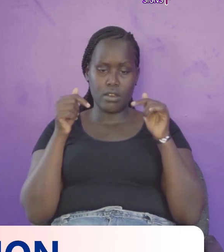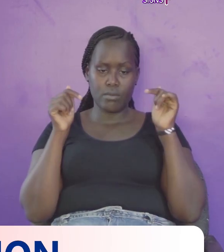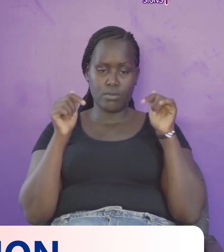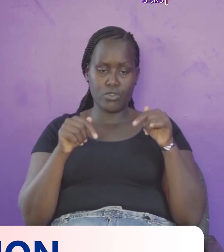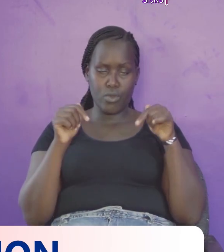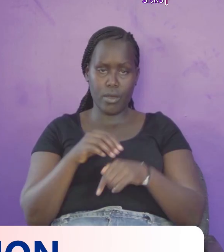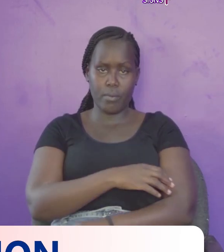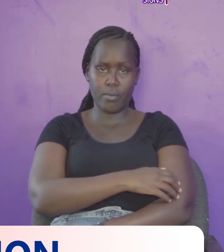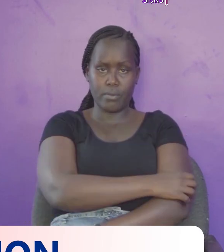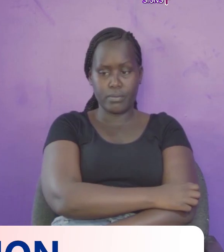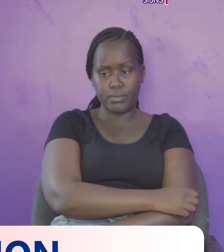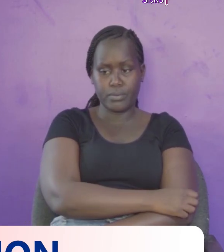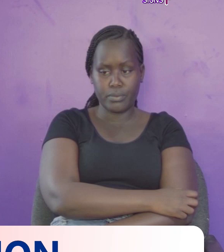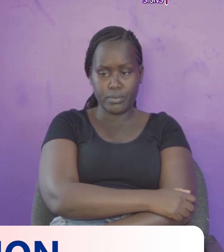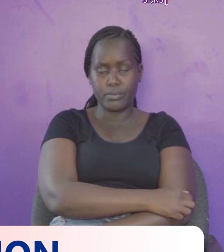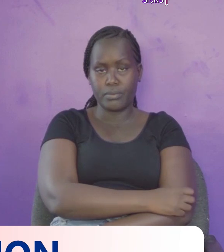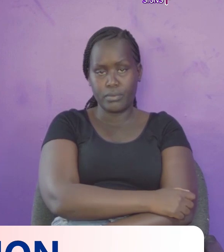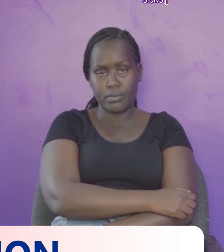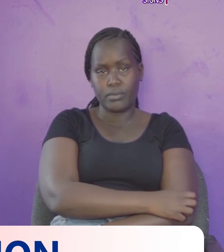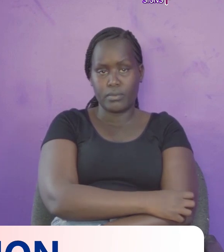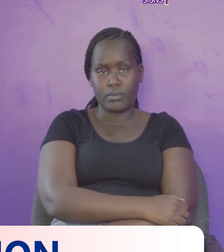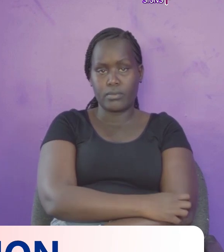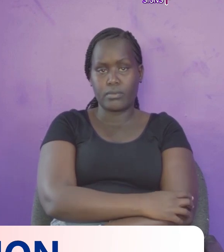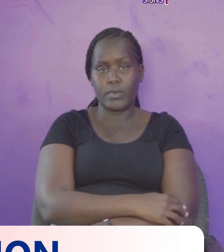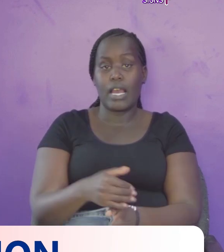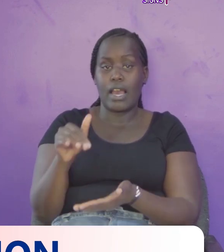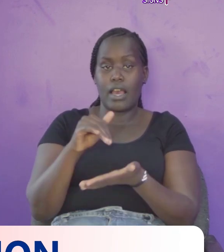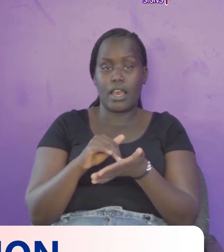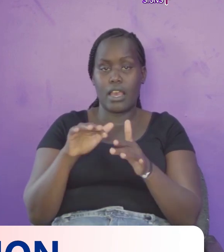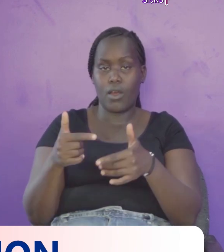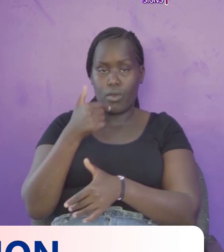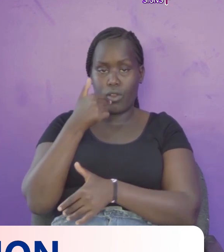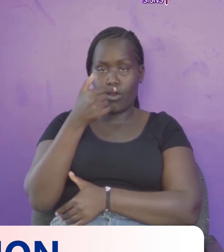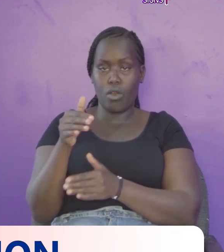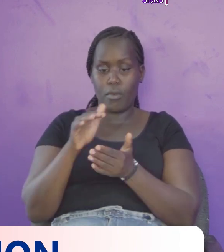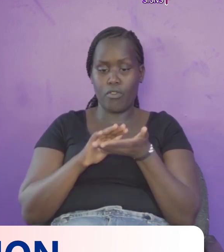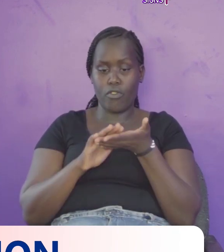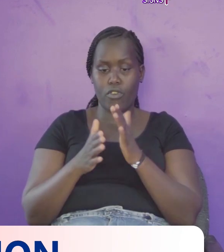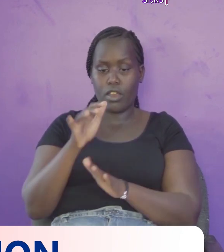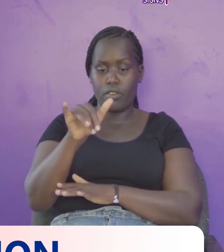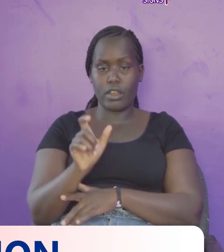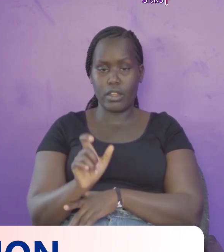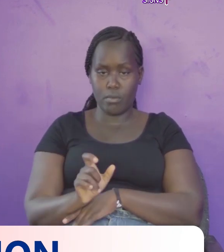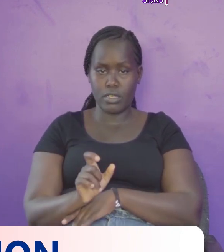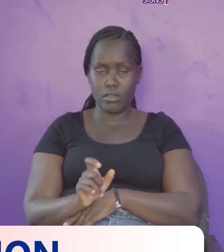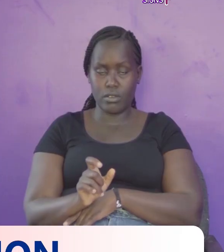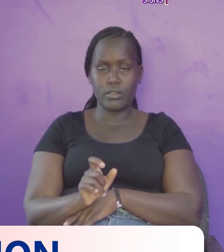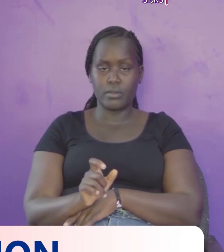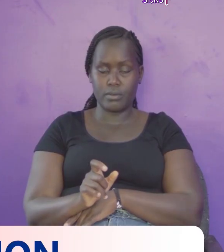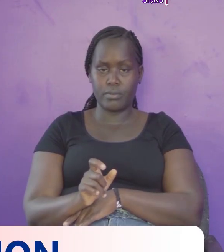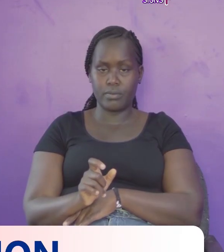Jonah, Yeah. again, the same way I told you to forgive that person Yeah. that put you down and called you a